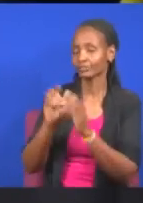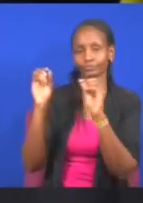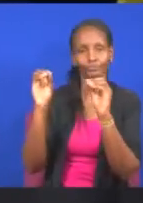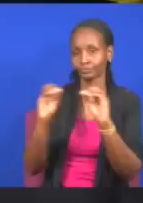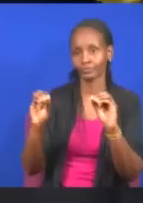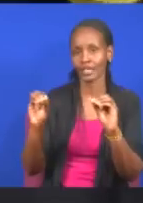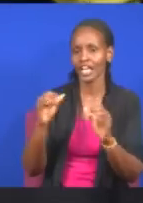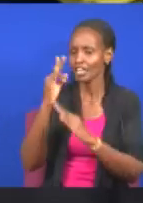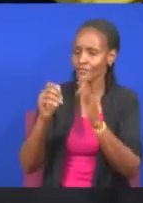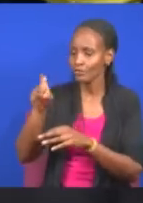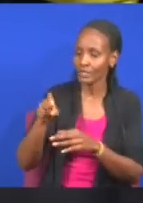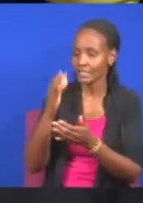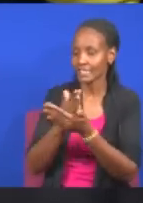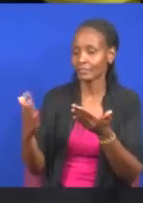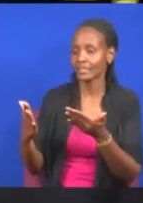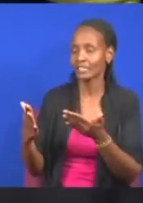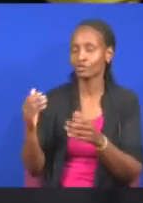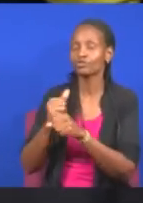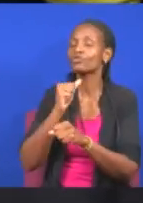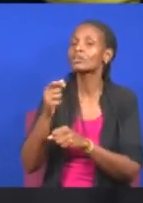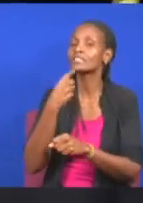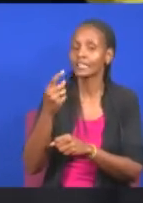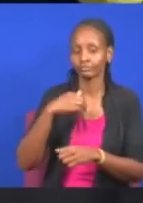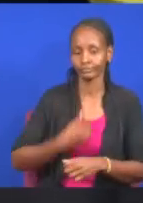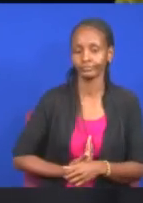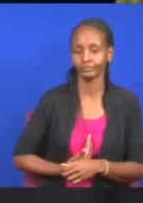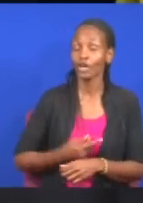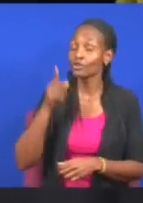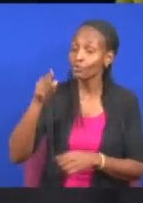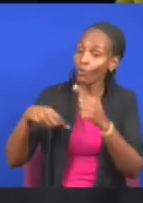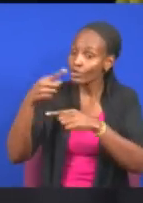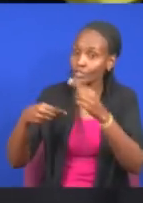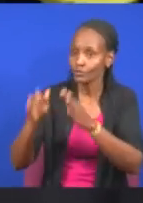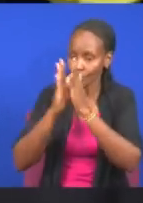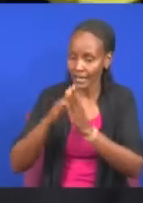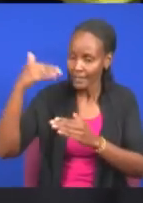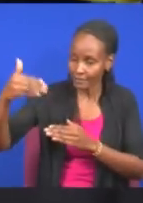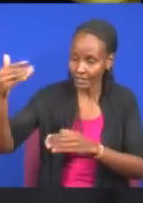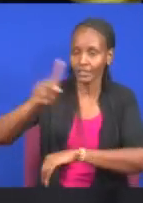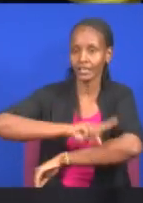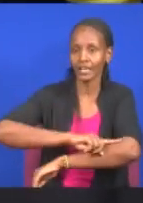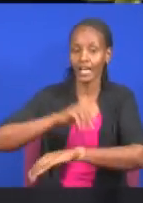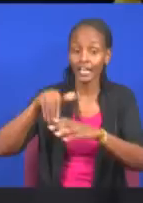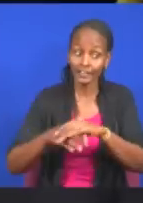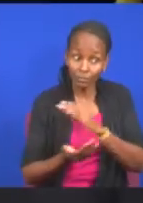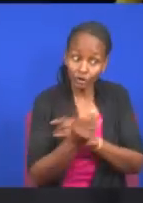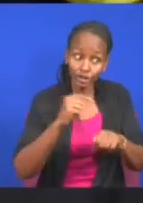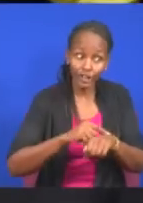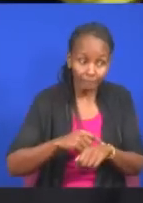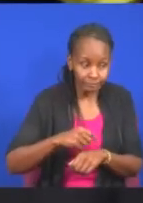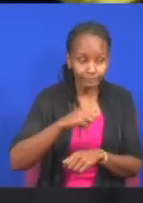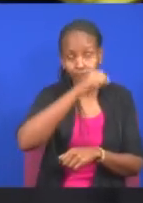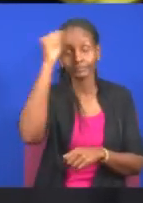need something, don't say you are tired. You keep on praying every day. In the morning when you wake up, you